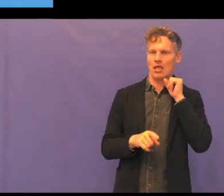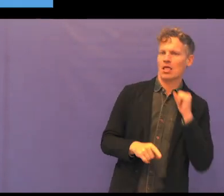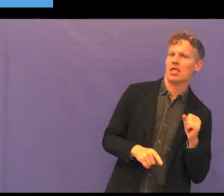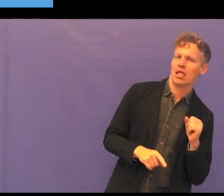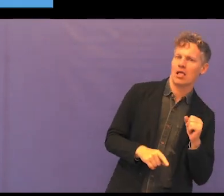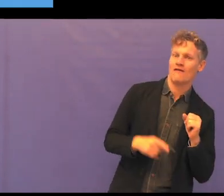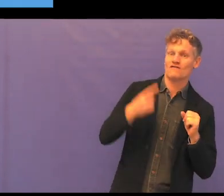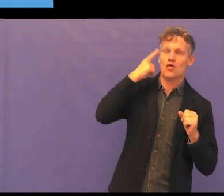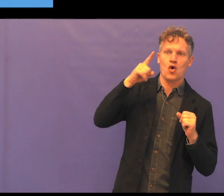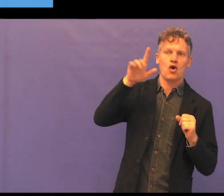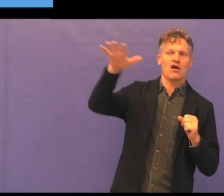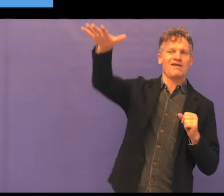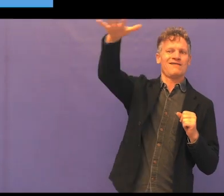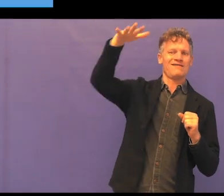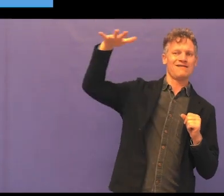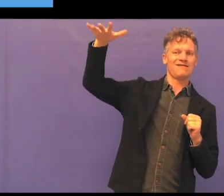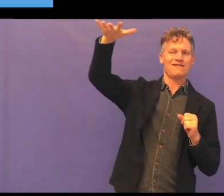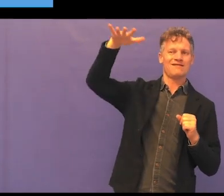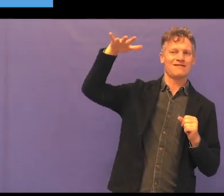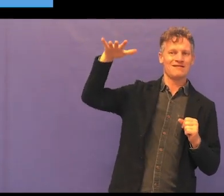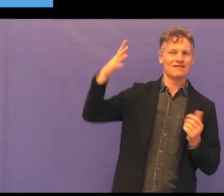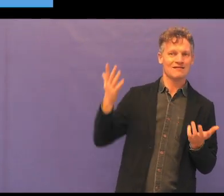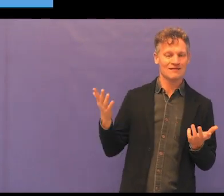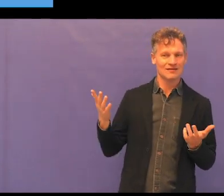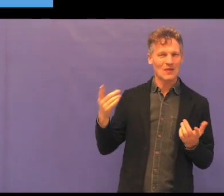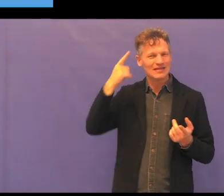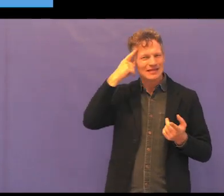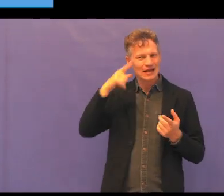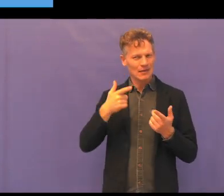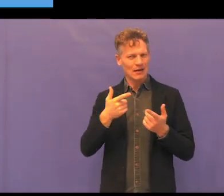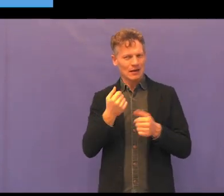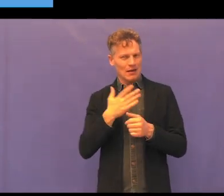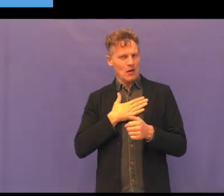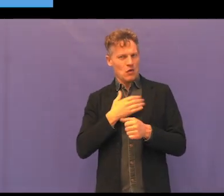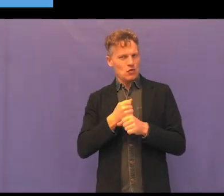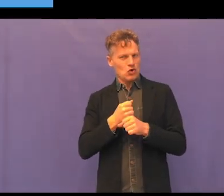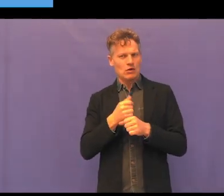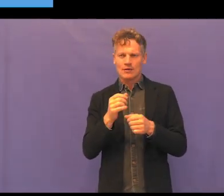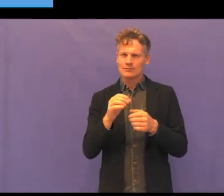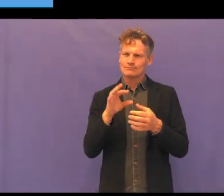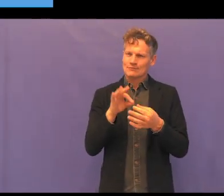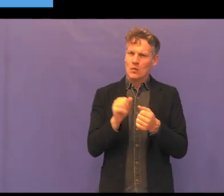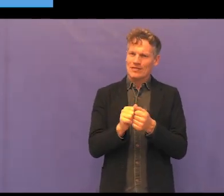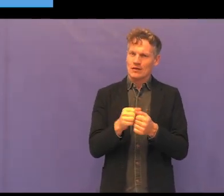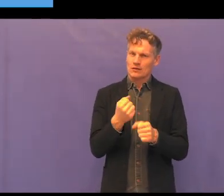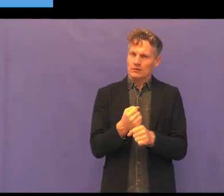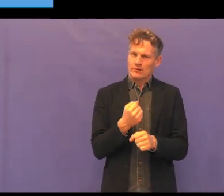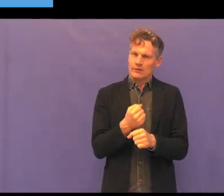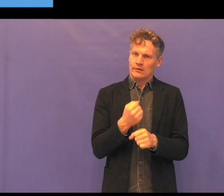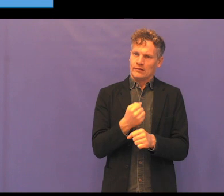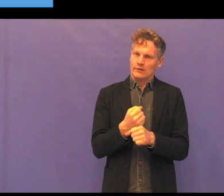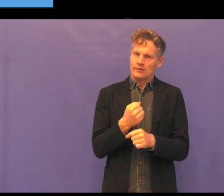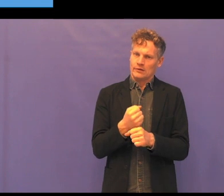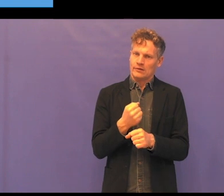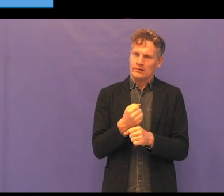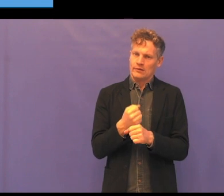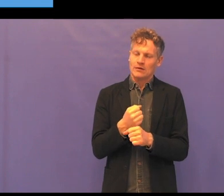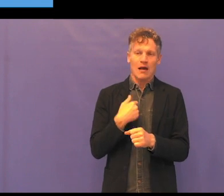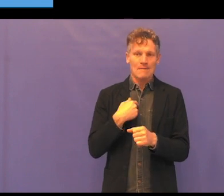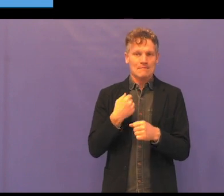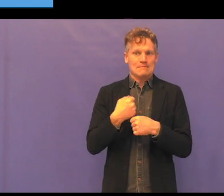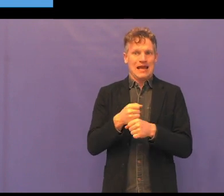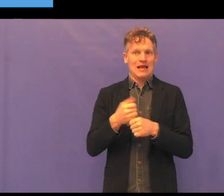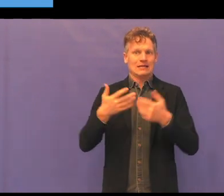that users get paid for the data that they generate. Do we need to look at things like blockchain technology in order